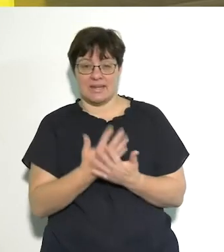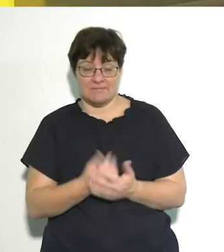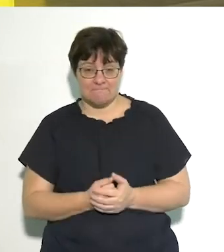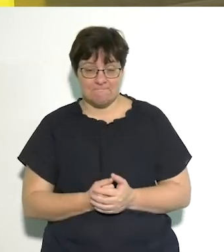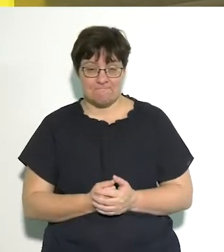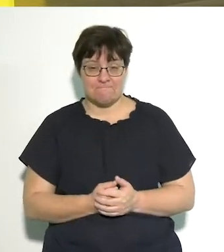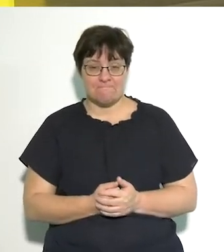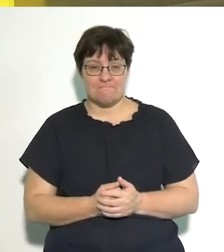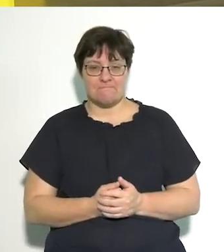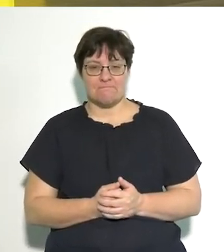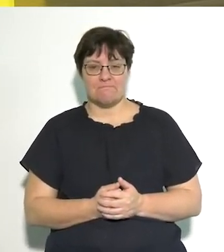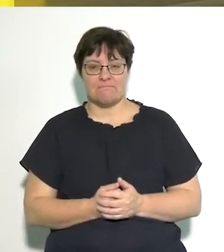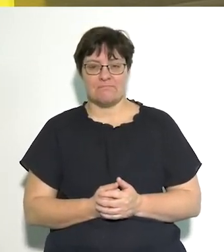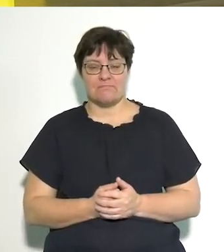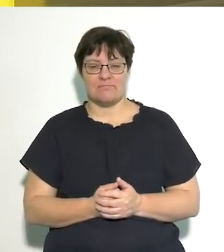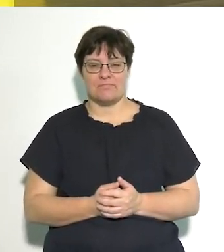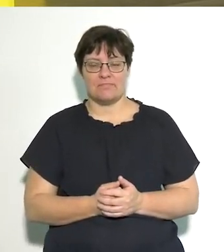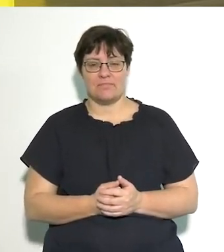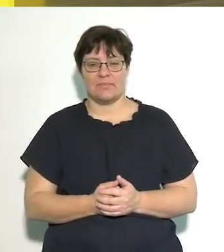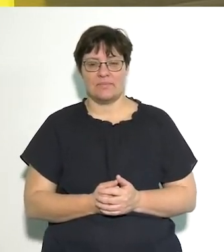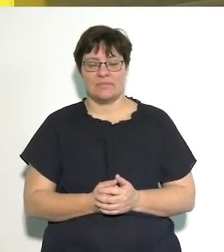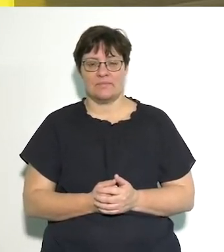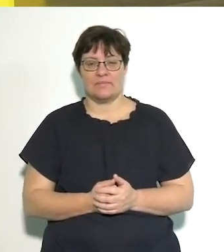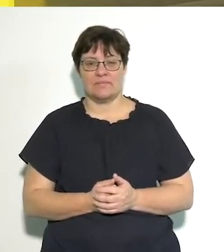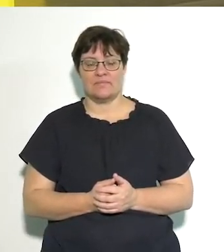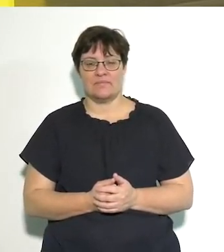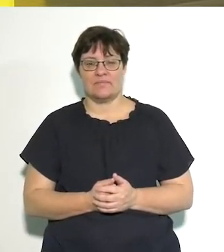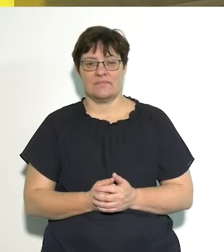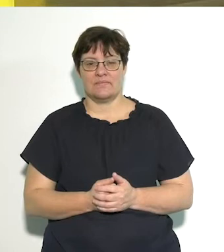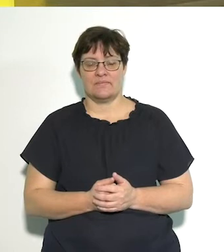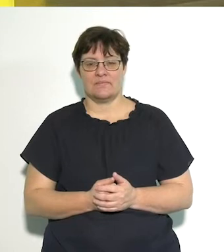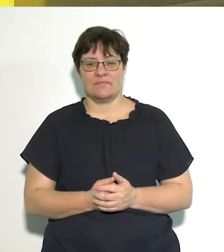out. So cut out your shape.